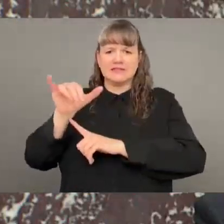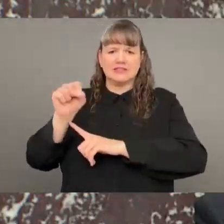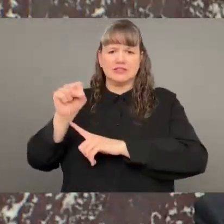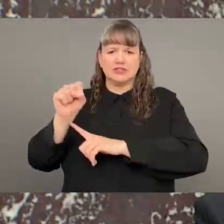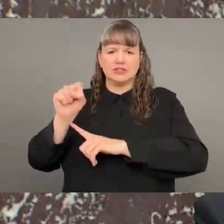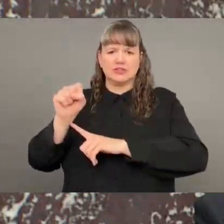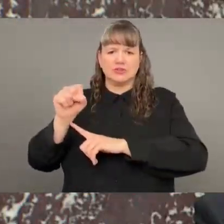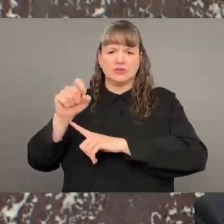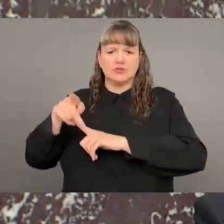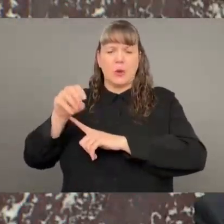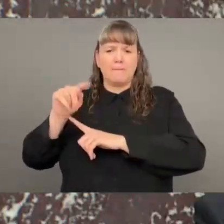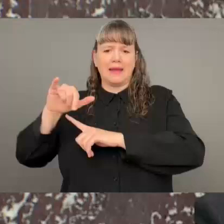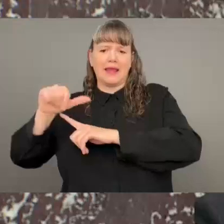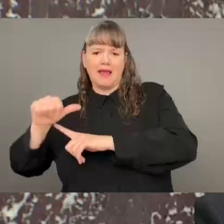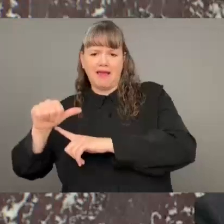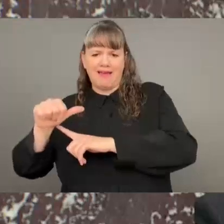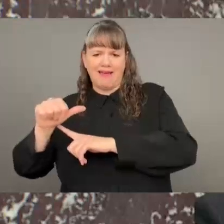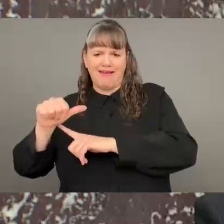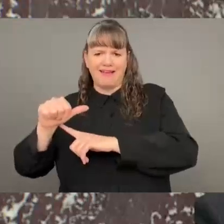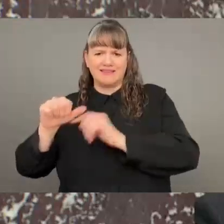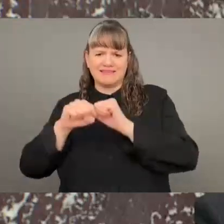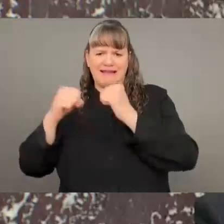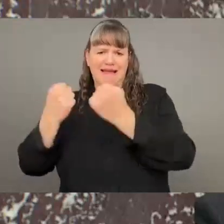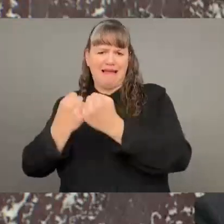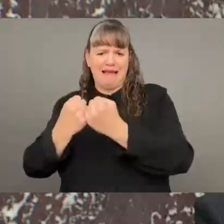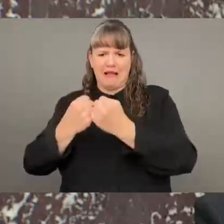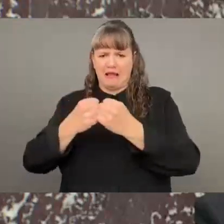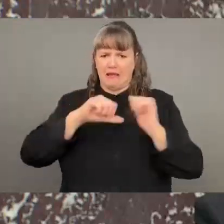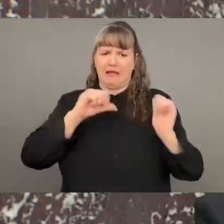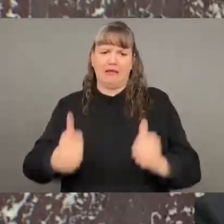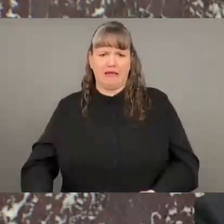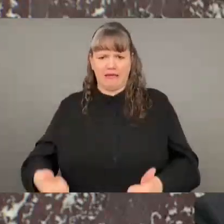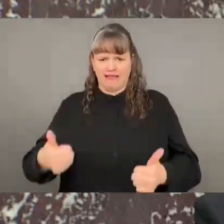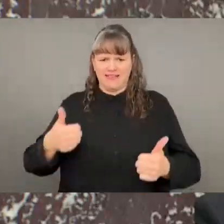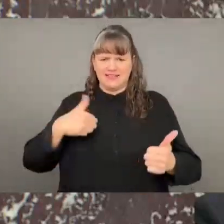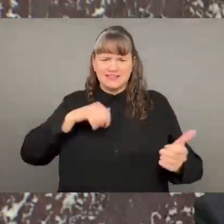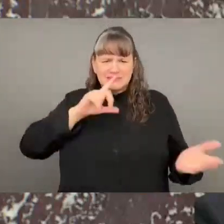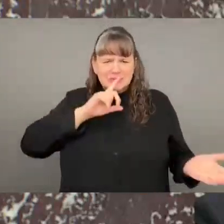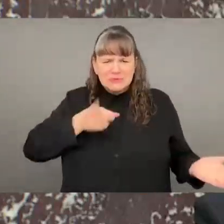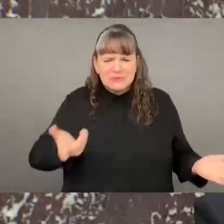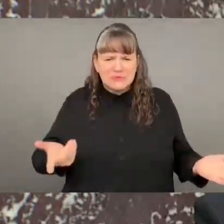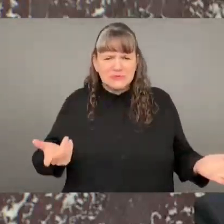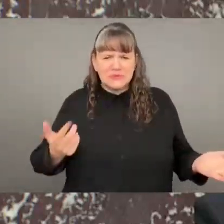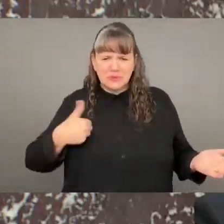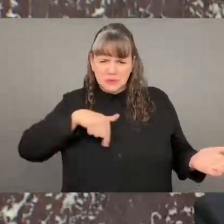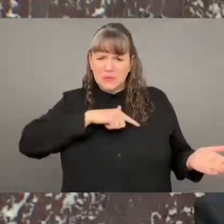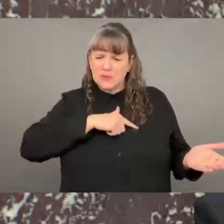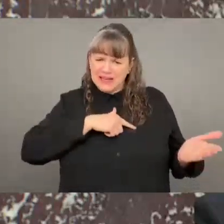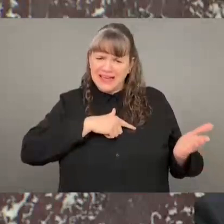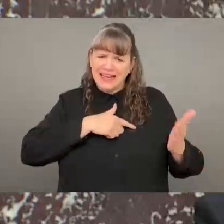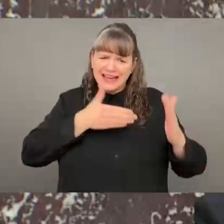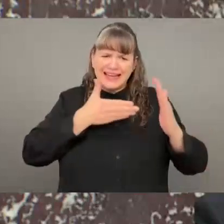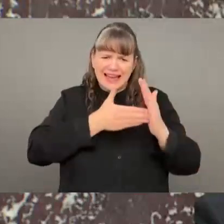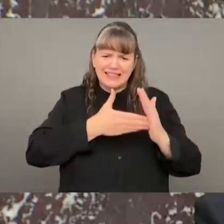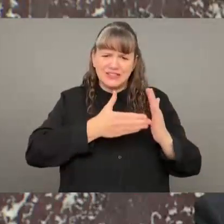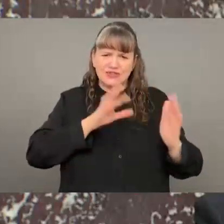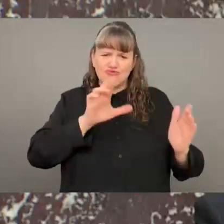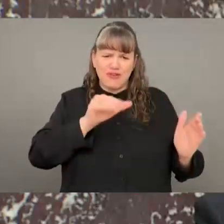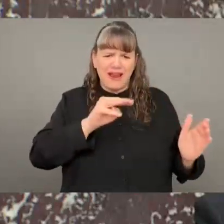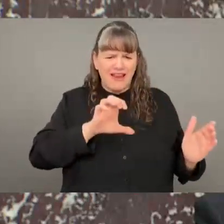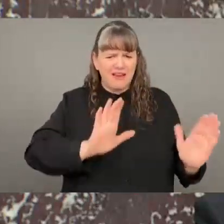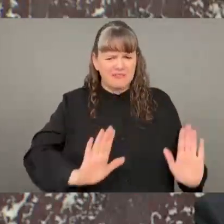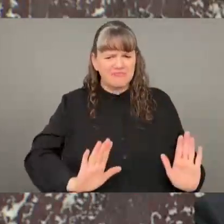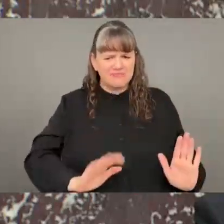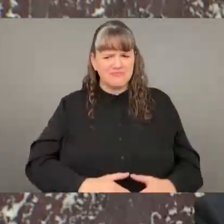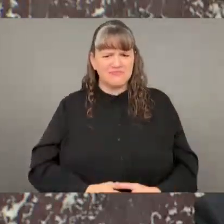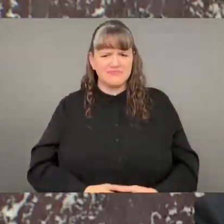We condemn crime where it happens and when it happens. And for you to suggest that we allow criminals to go